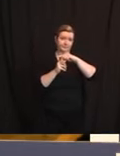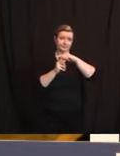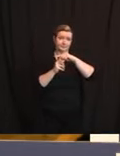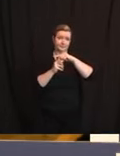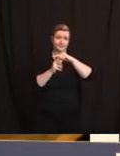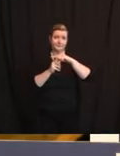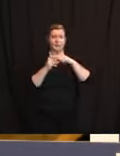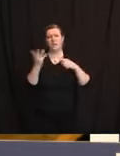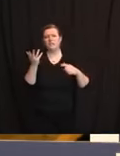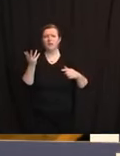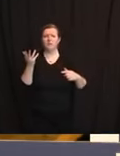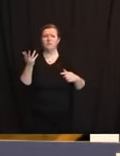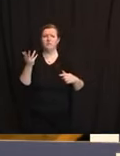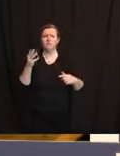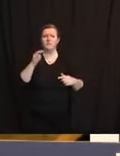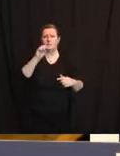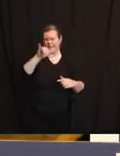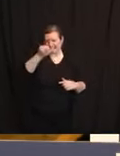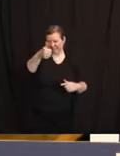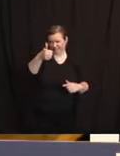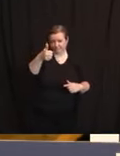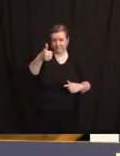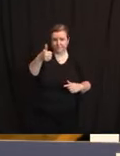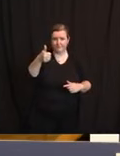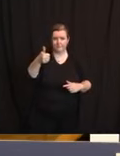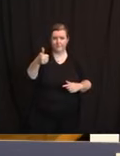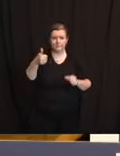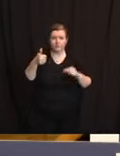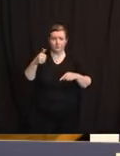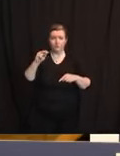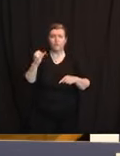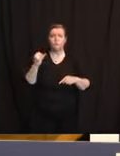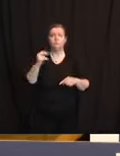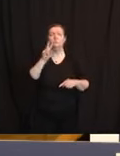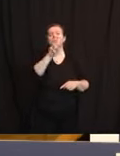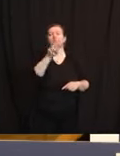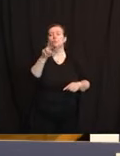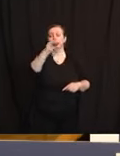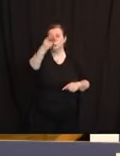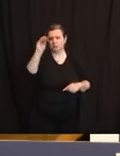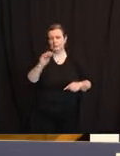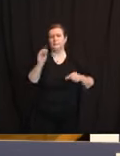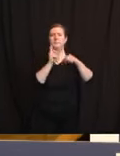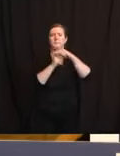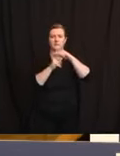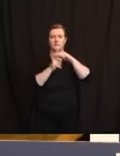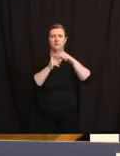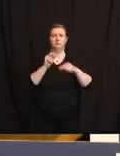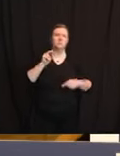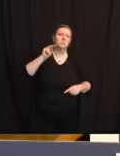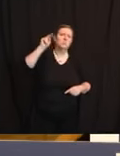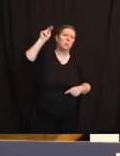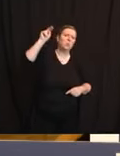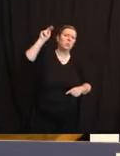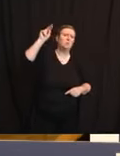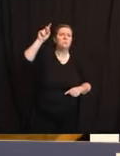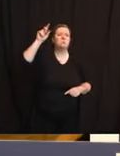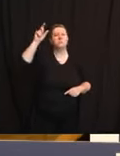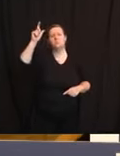for the day, May 10th, was in New Jersey overall 22%, North is 20%,